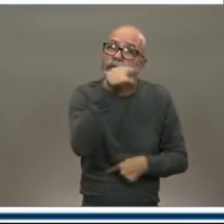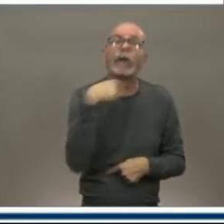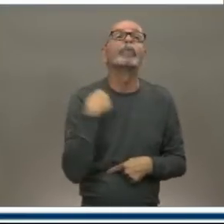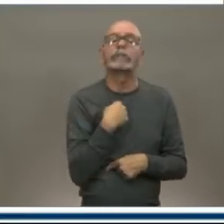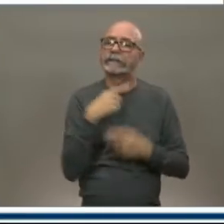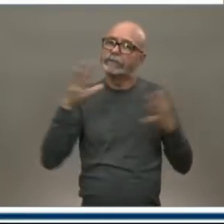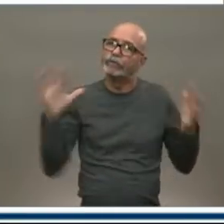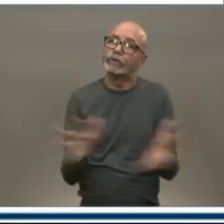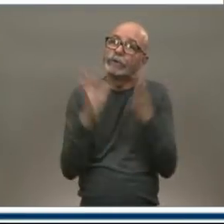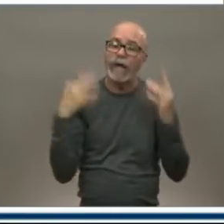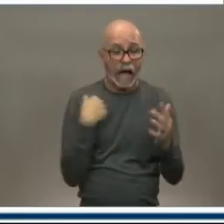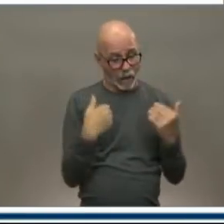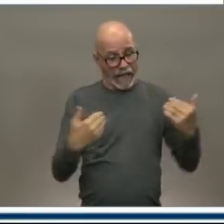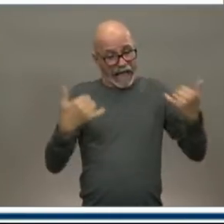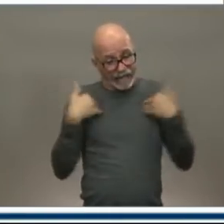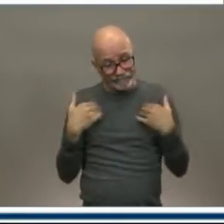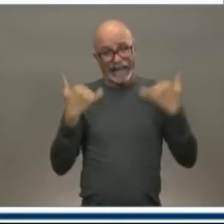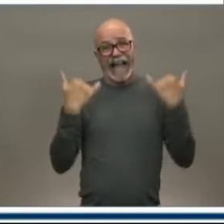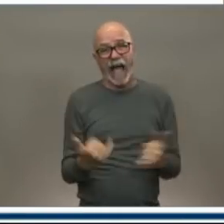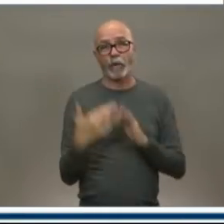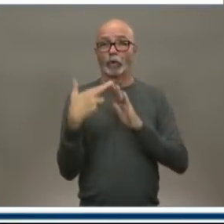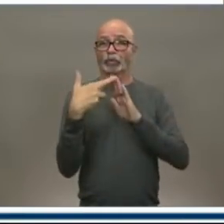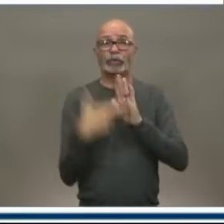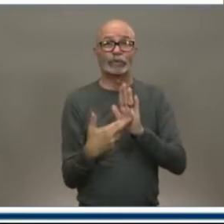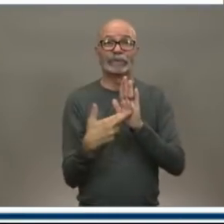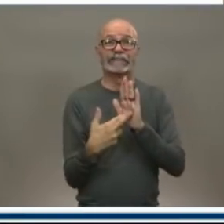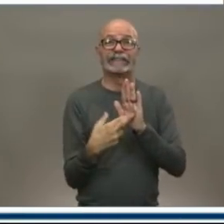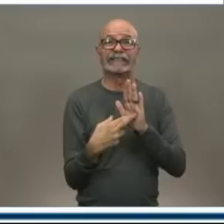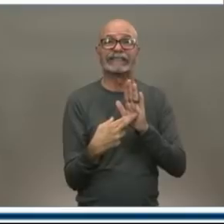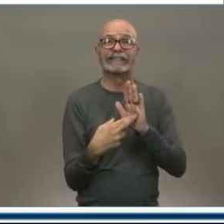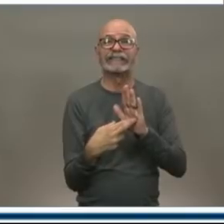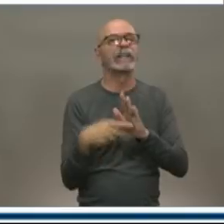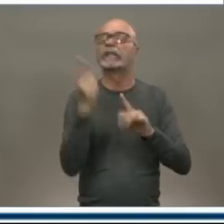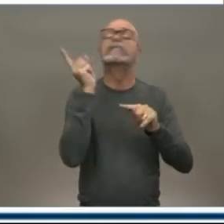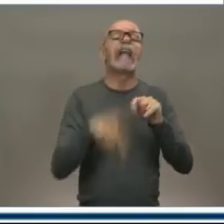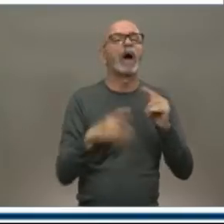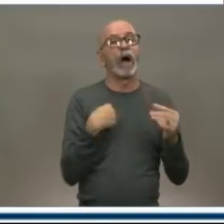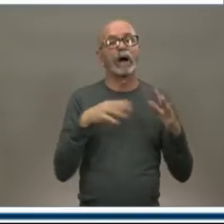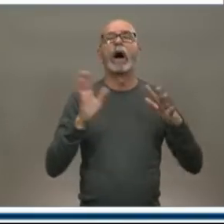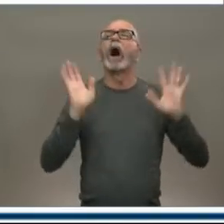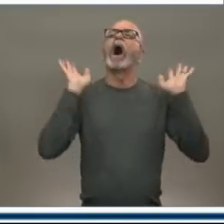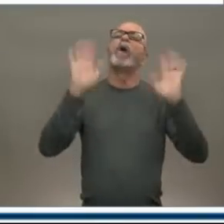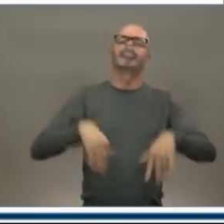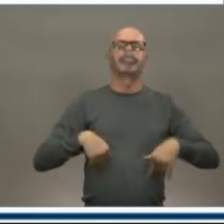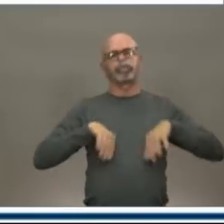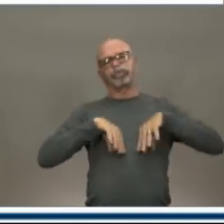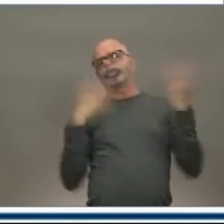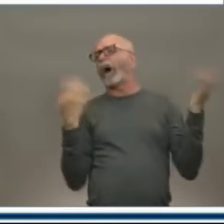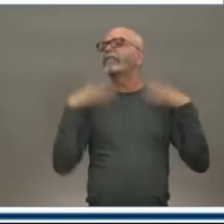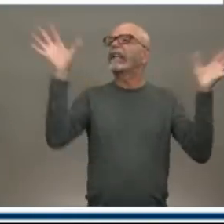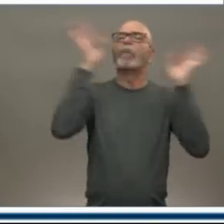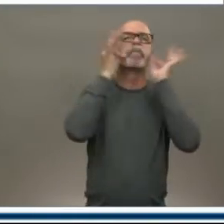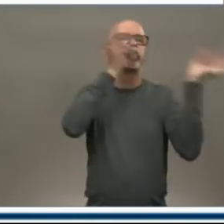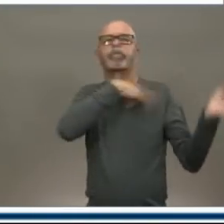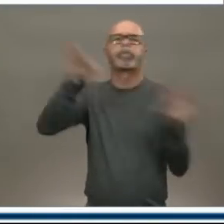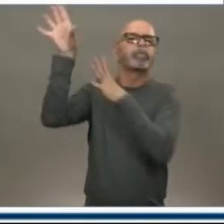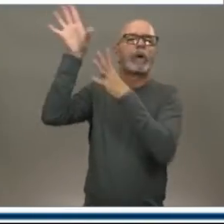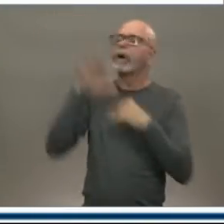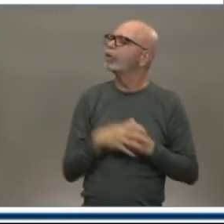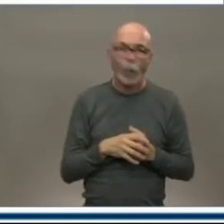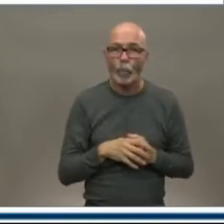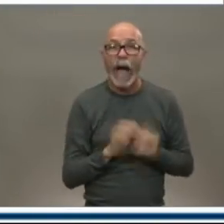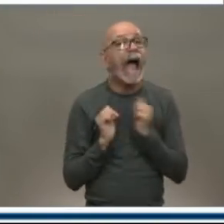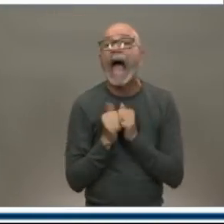place, we can't be relaxed just because we're safe here in Nova Scotia. The way we keep ourselves safe is to all